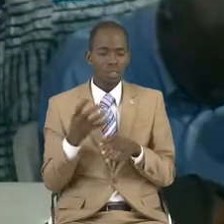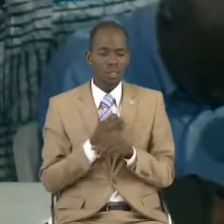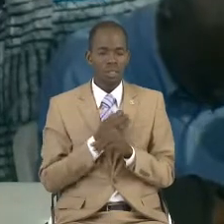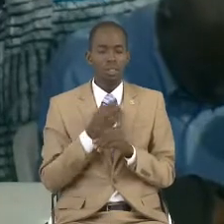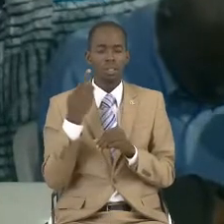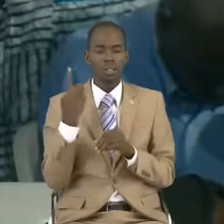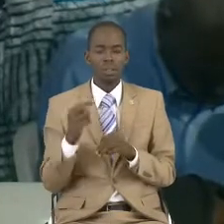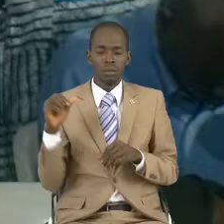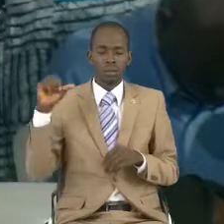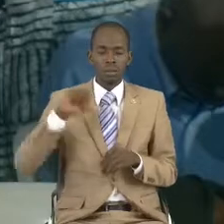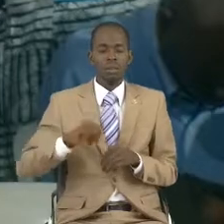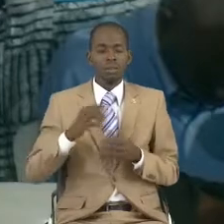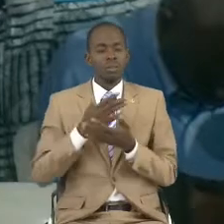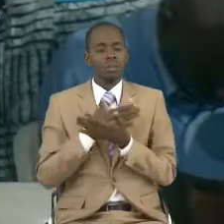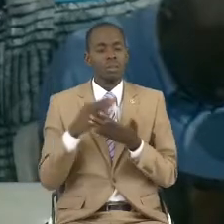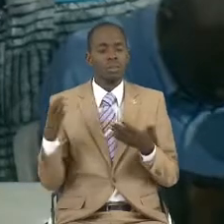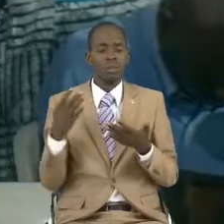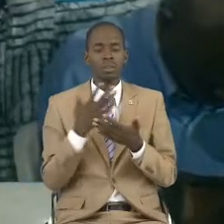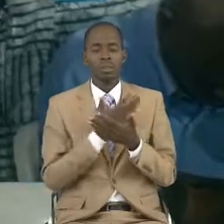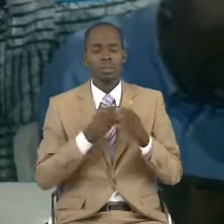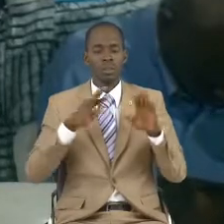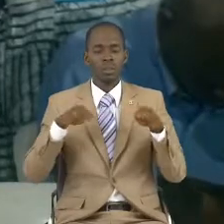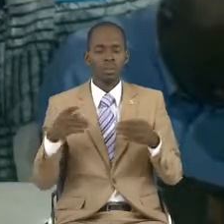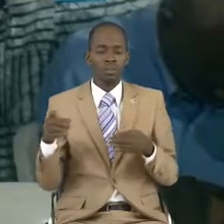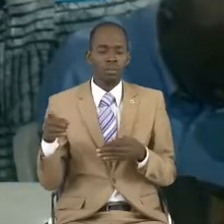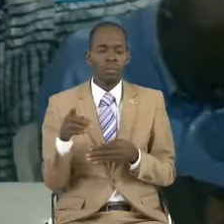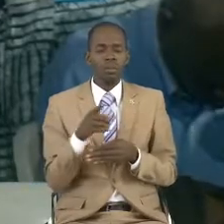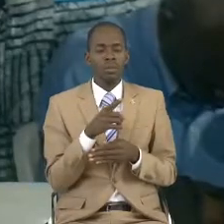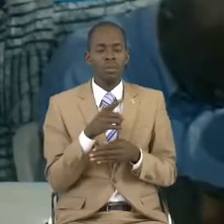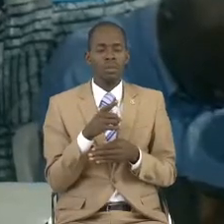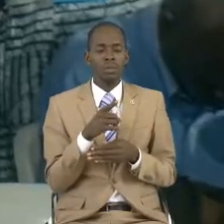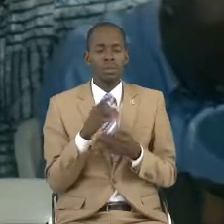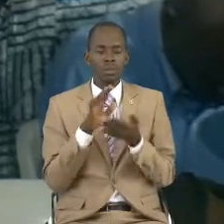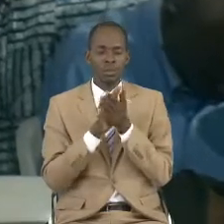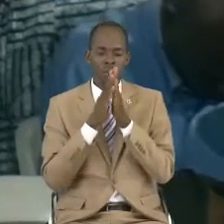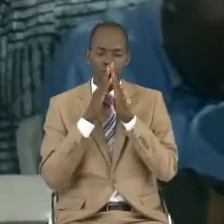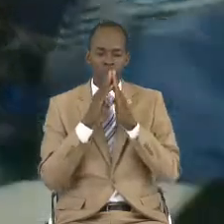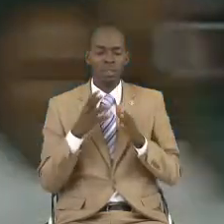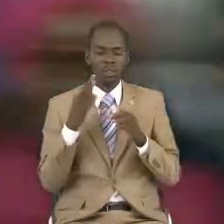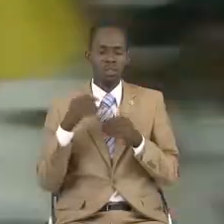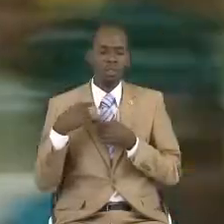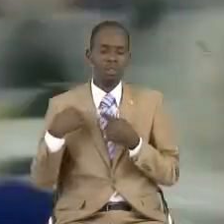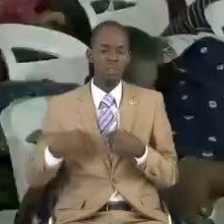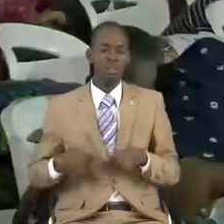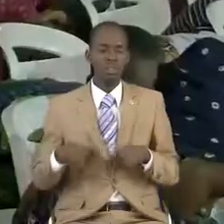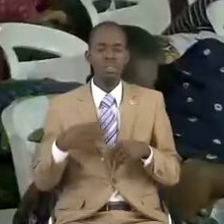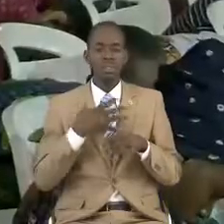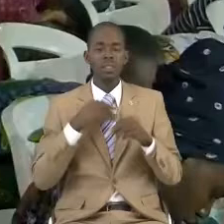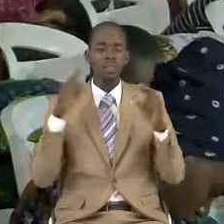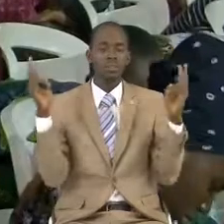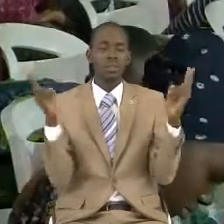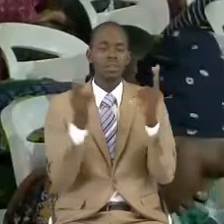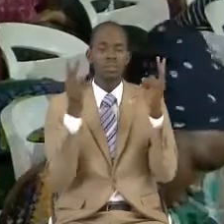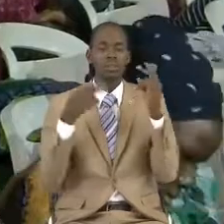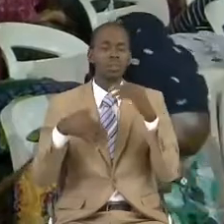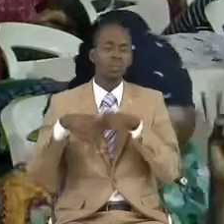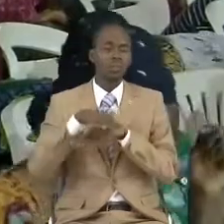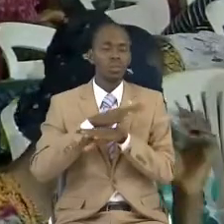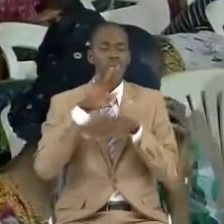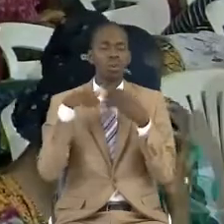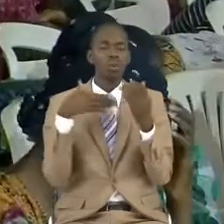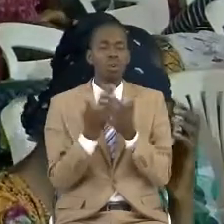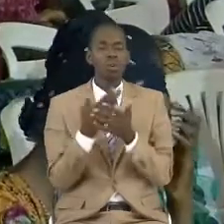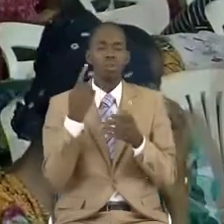away and give them a peace of heart and victory over all the evil of the